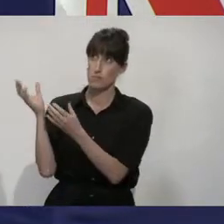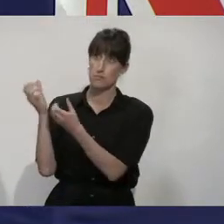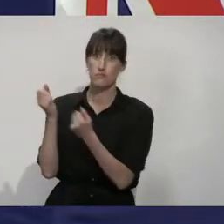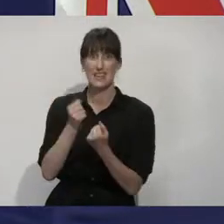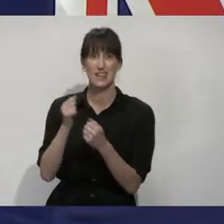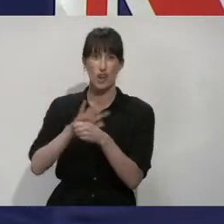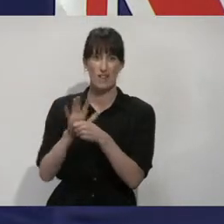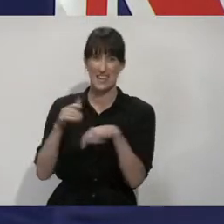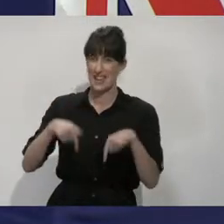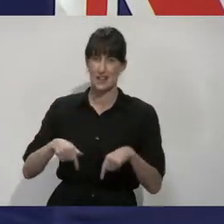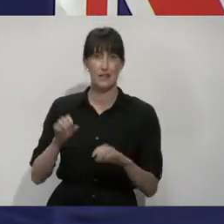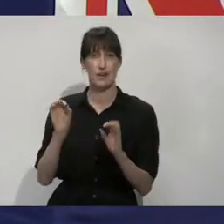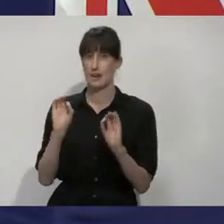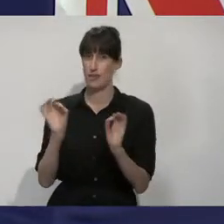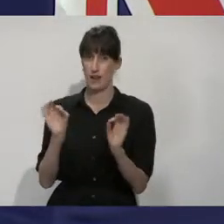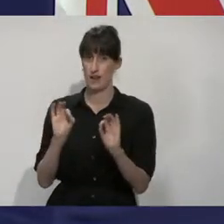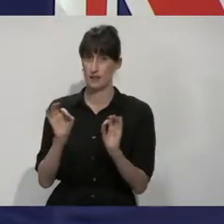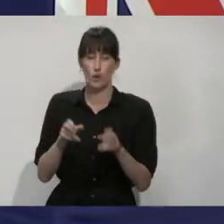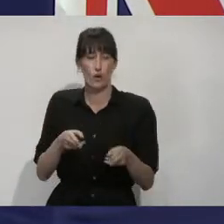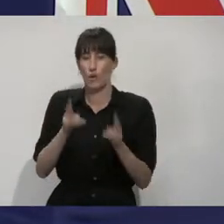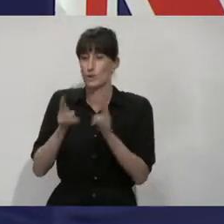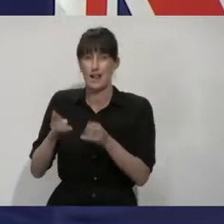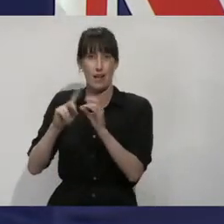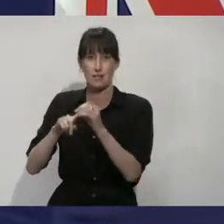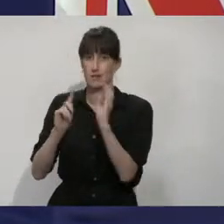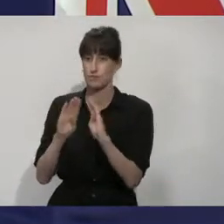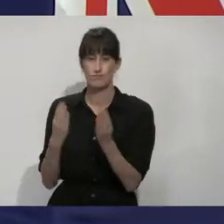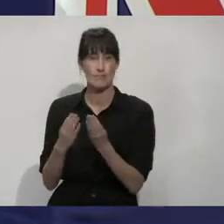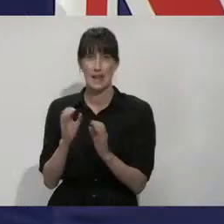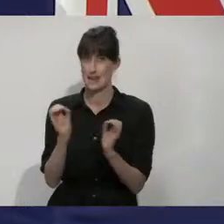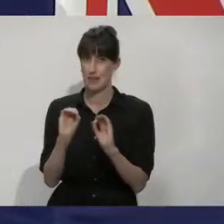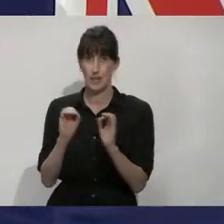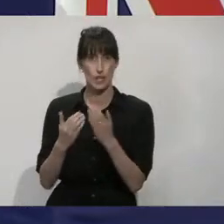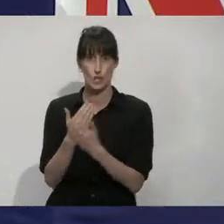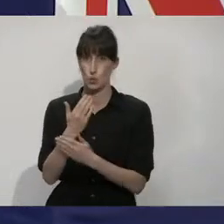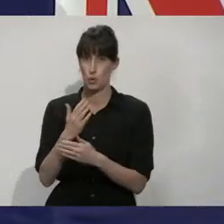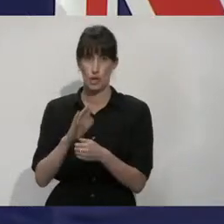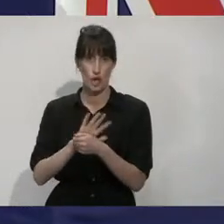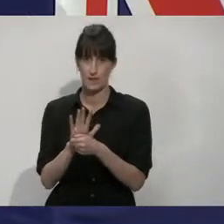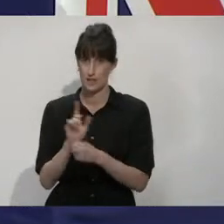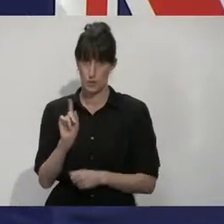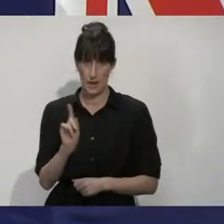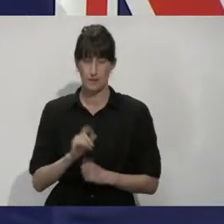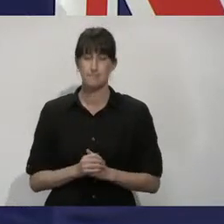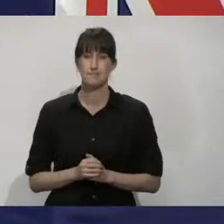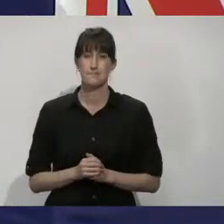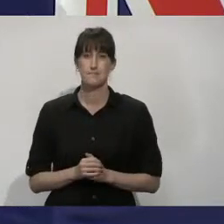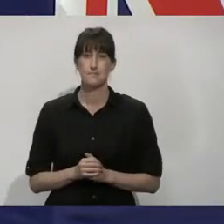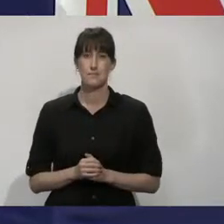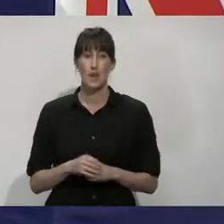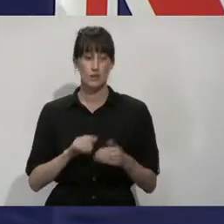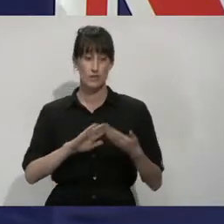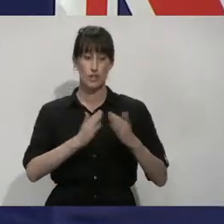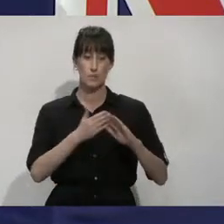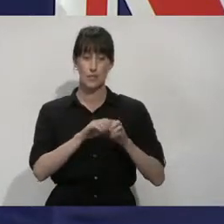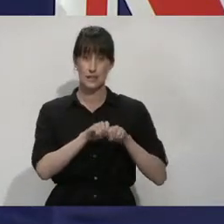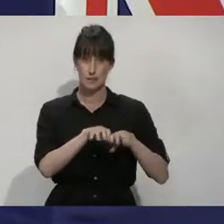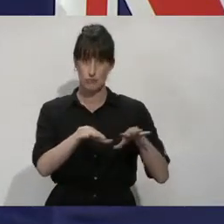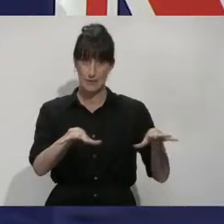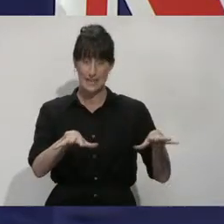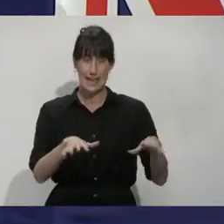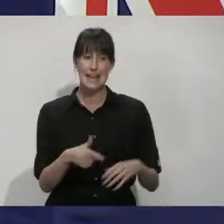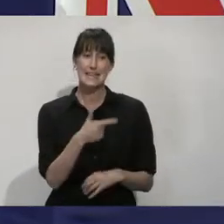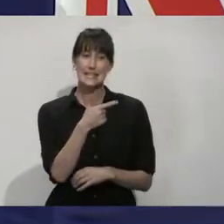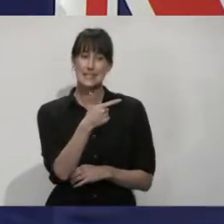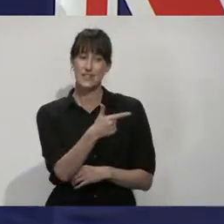isolation facilities. Of the 80 cases now involved in the community outbreak, 78 are